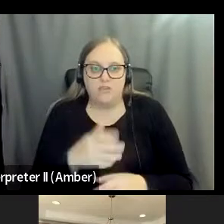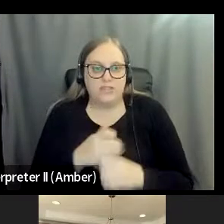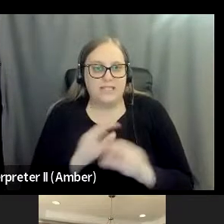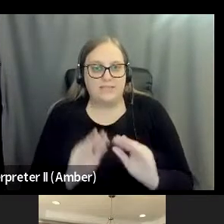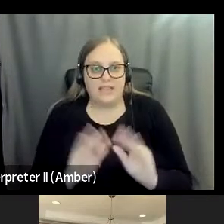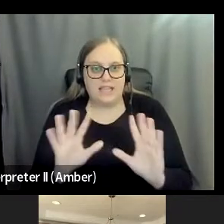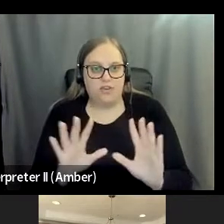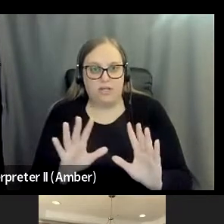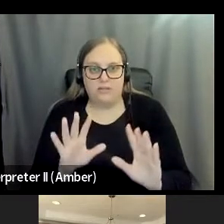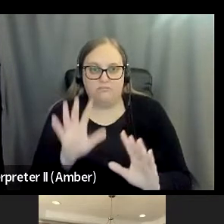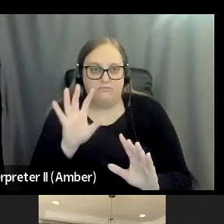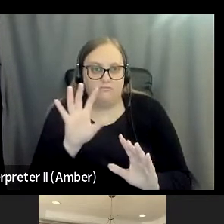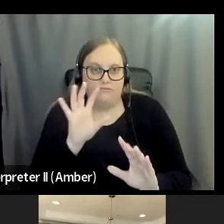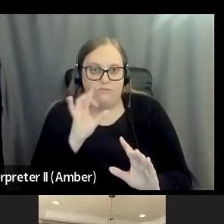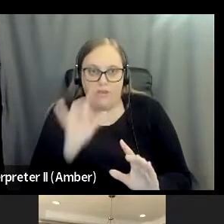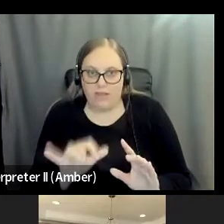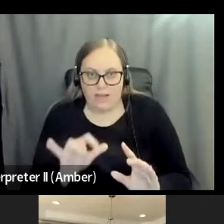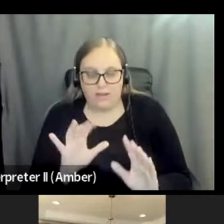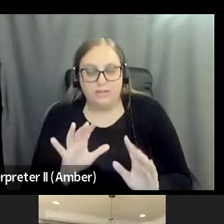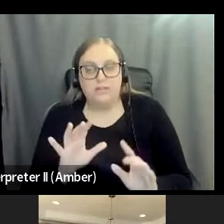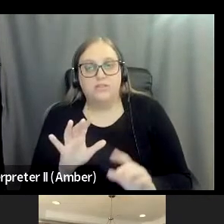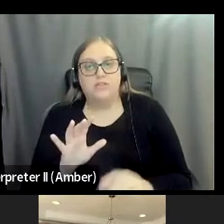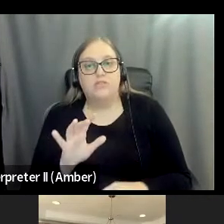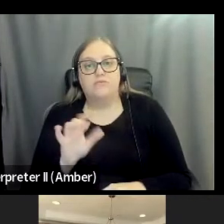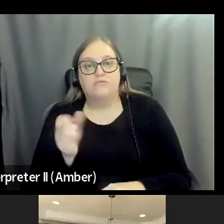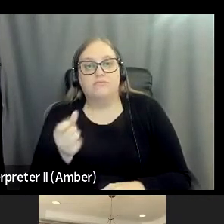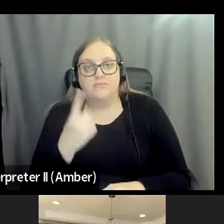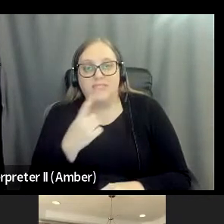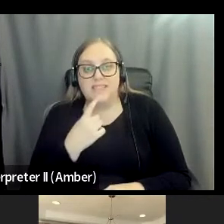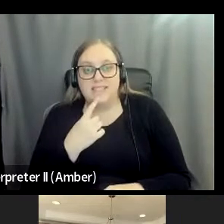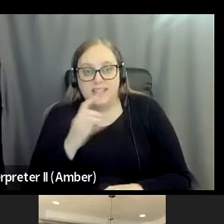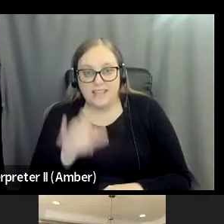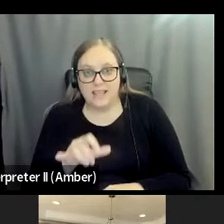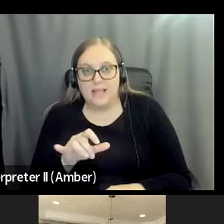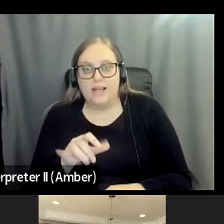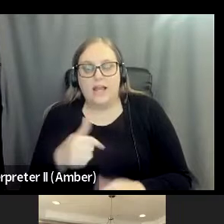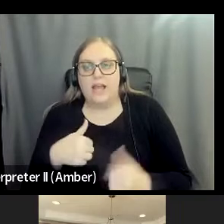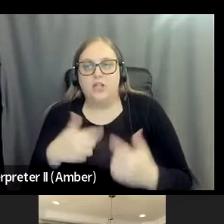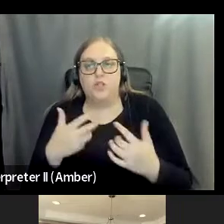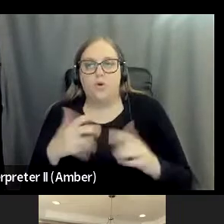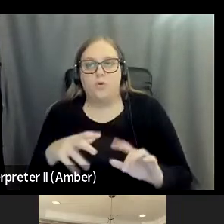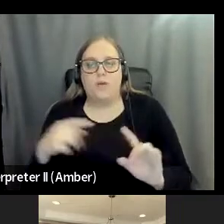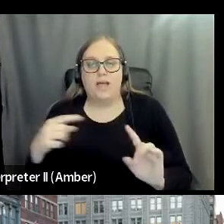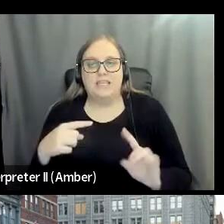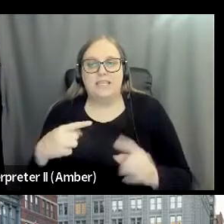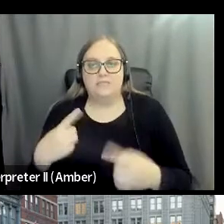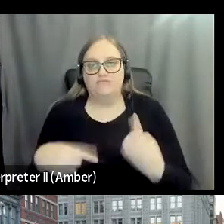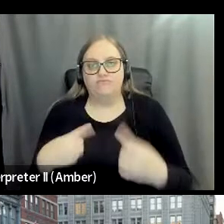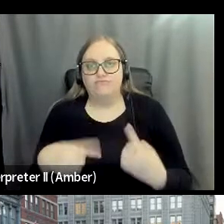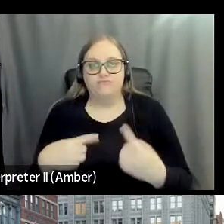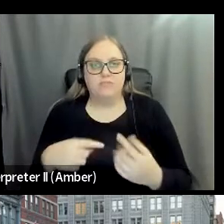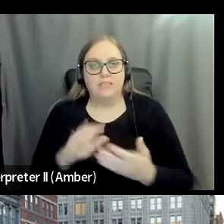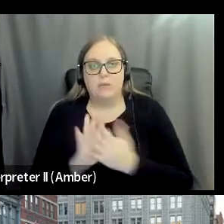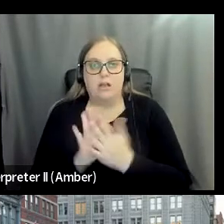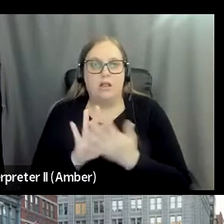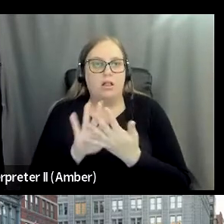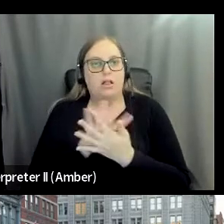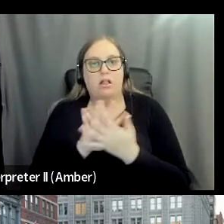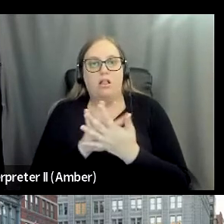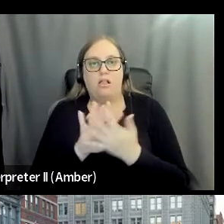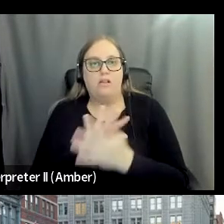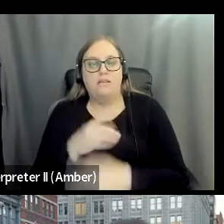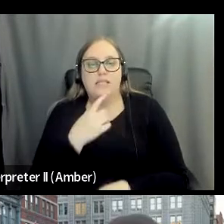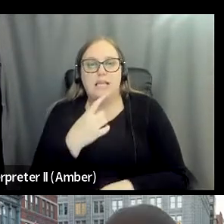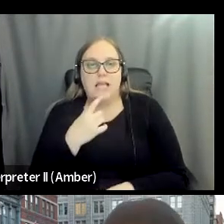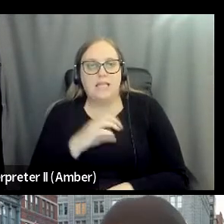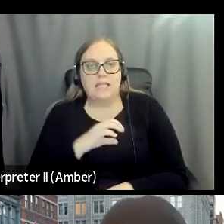on that front. That being said, I don't want this debate to be misconstrued in terms of saying